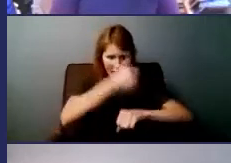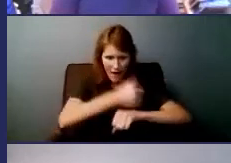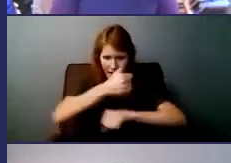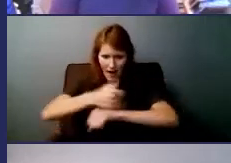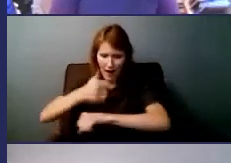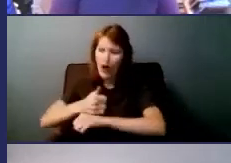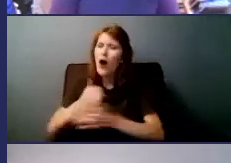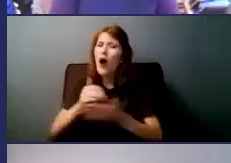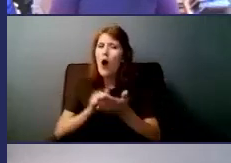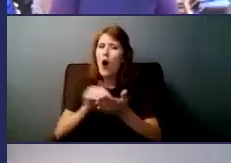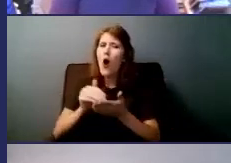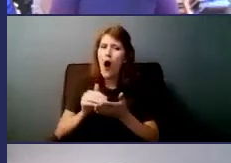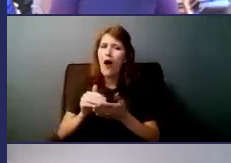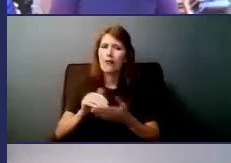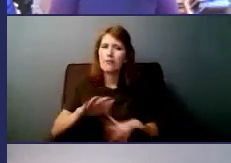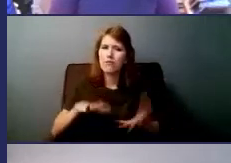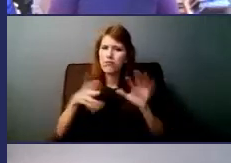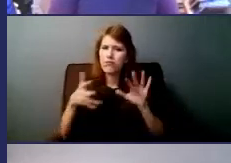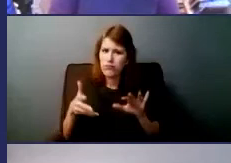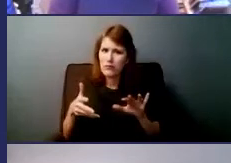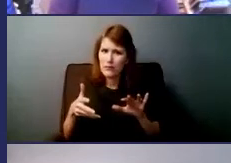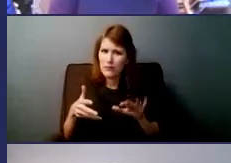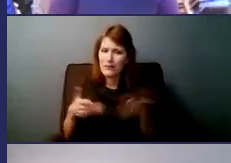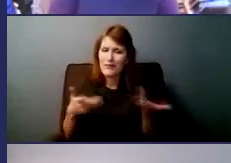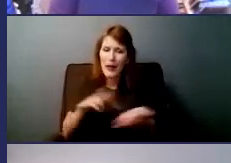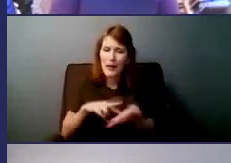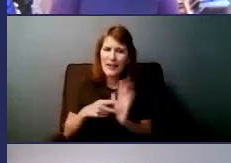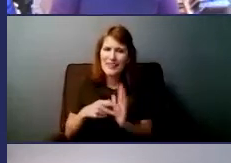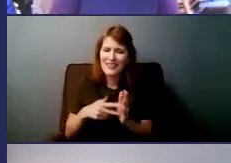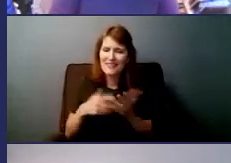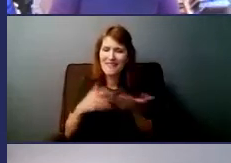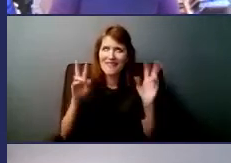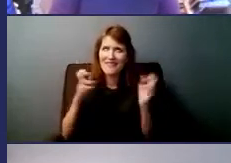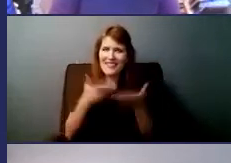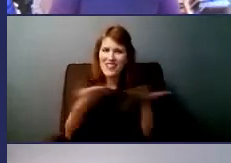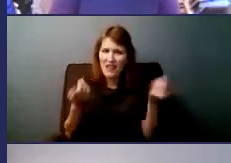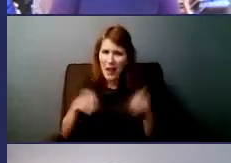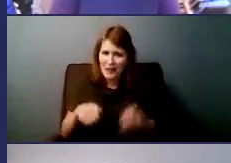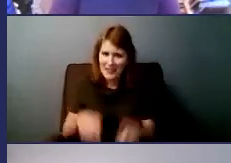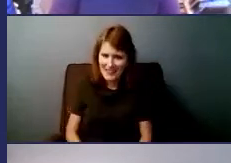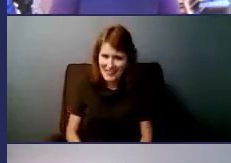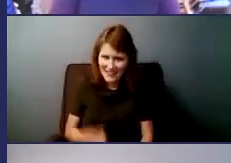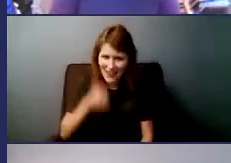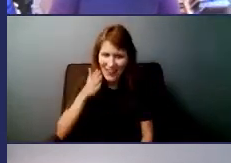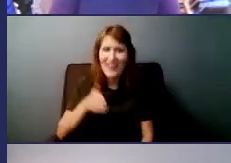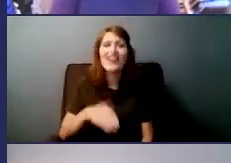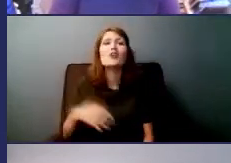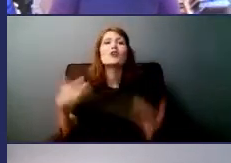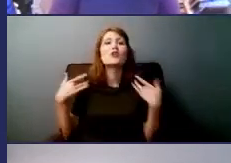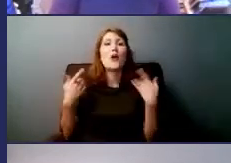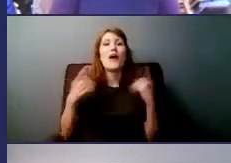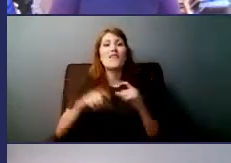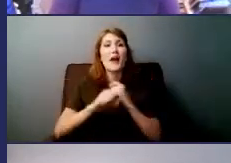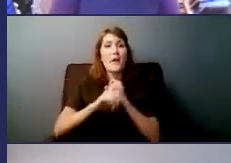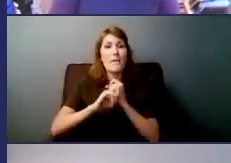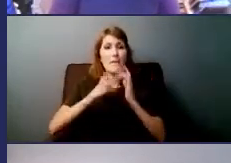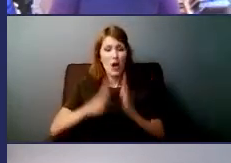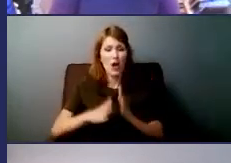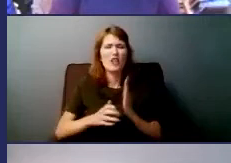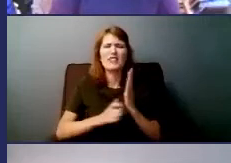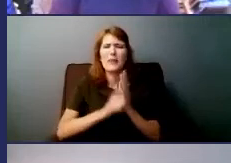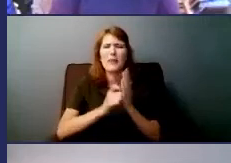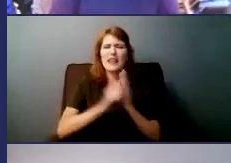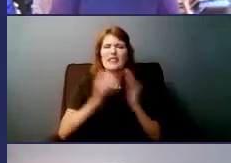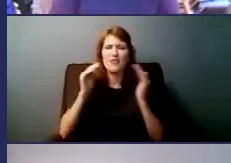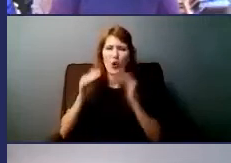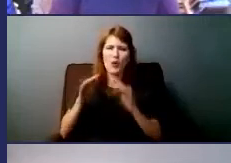which can be shortened to, "Stuff happens." So Event Marketer, which is a magazine focused on special